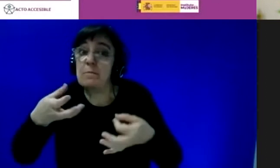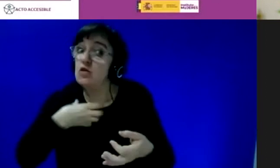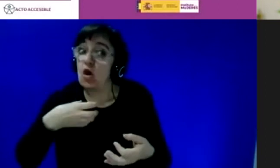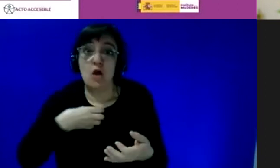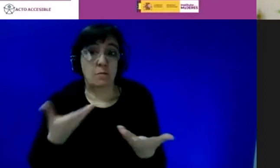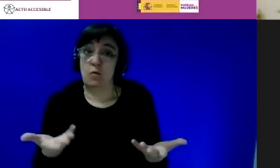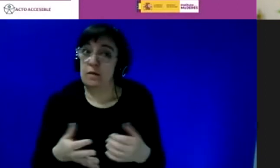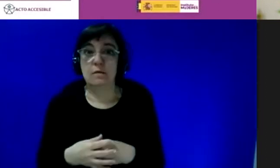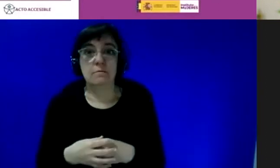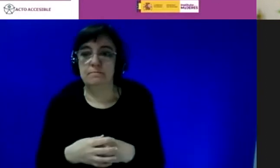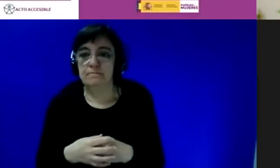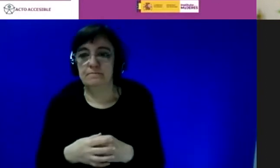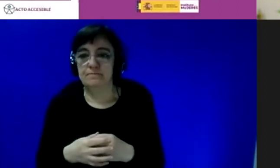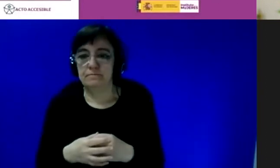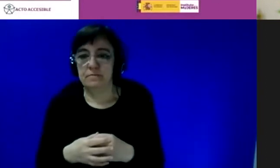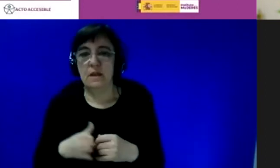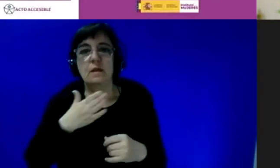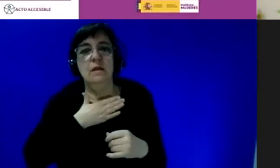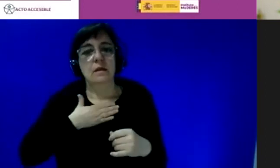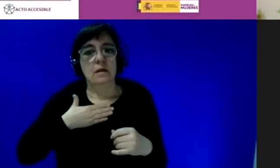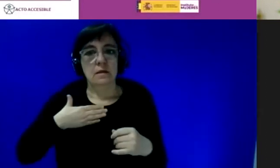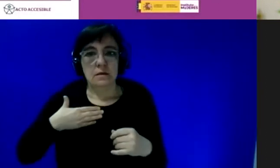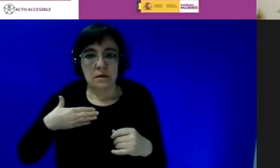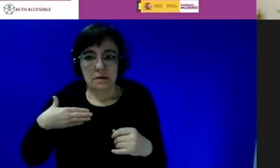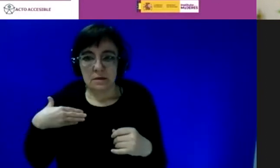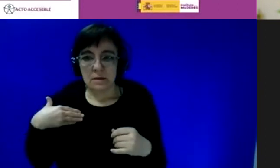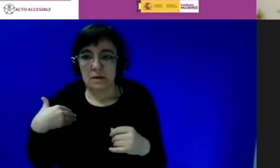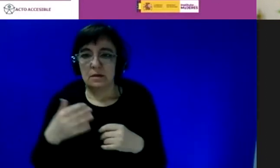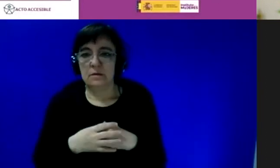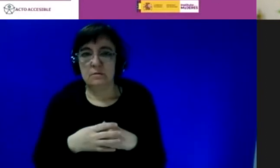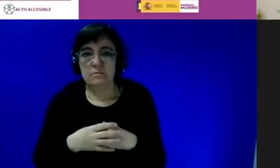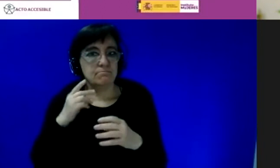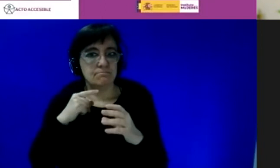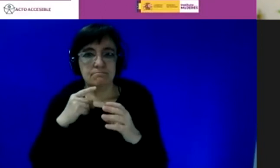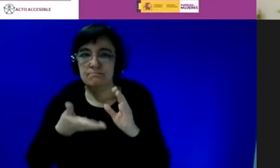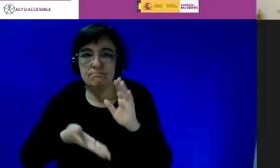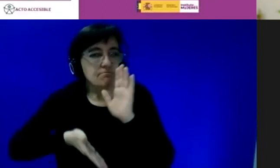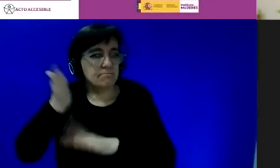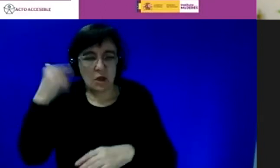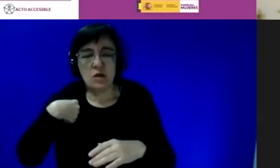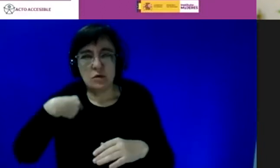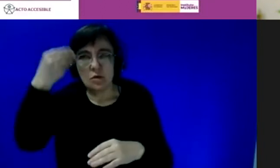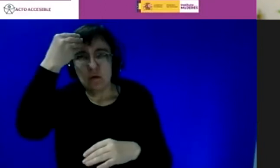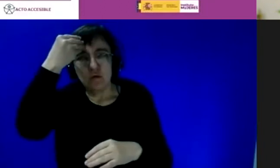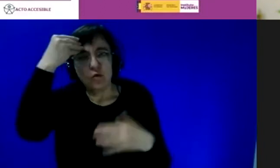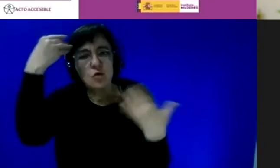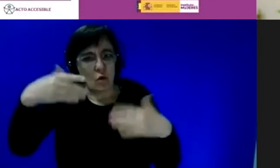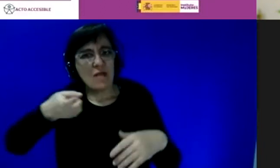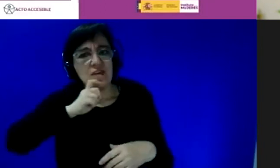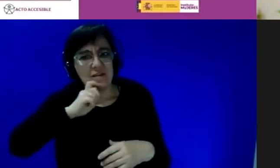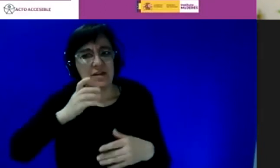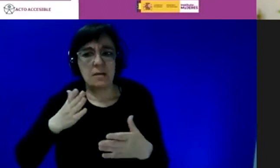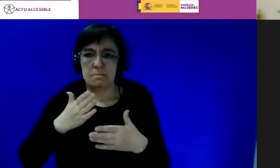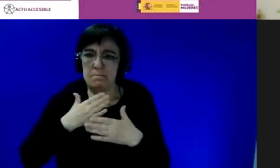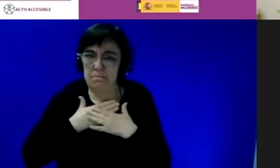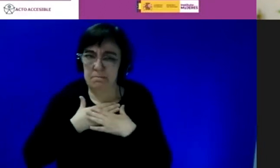decided to leave. It was a very difficult decision, very difficult for our family because my kid is not too good